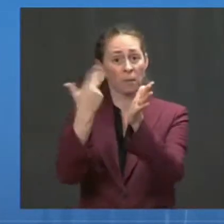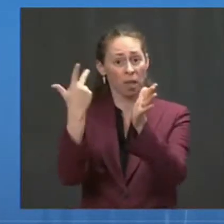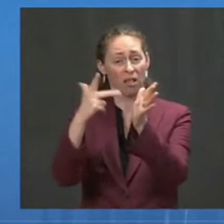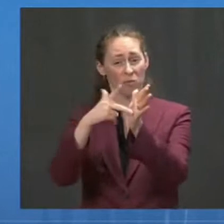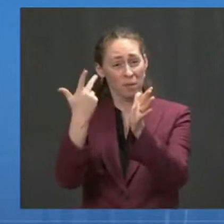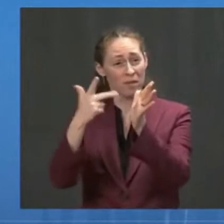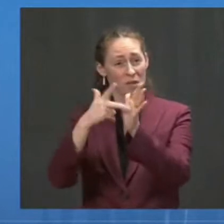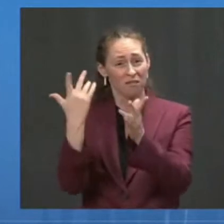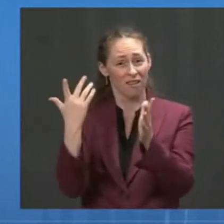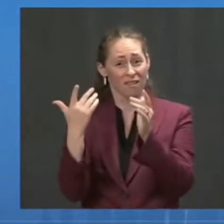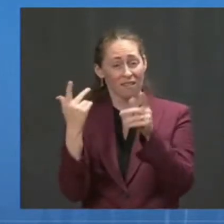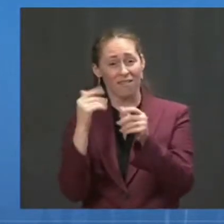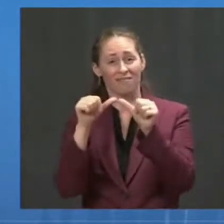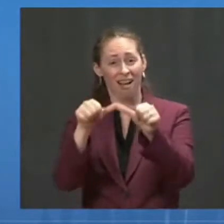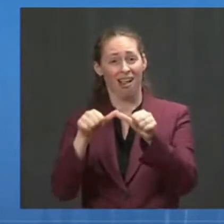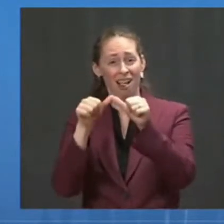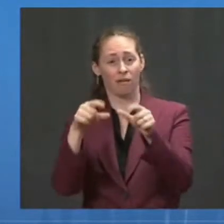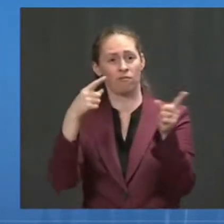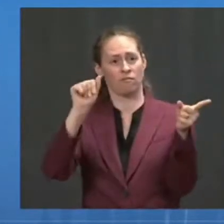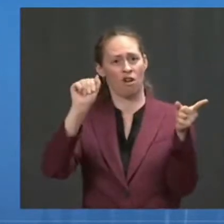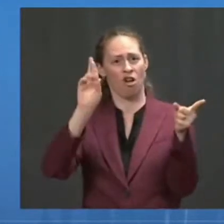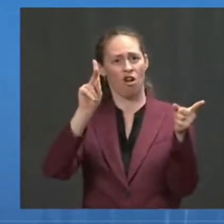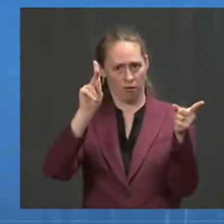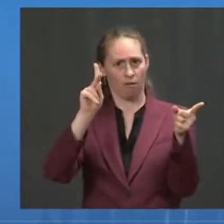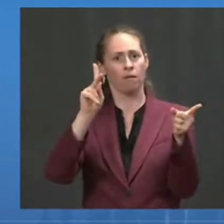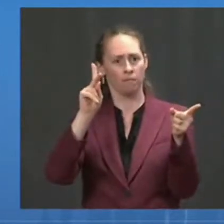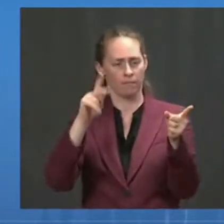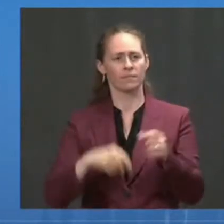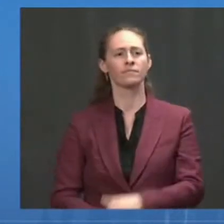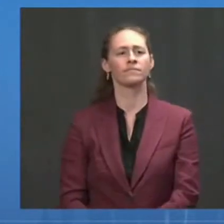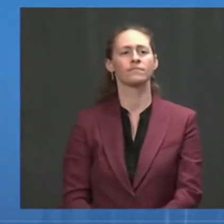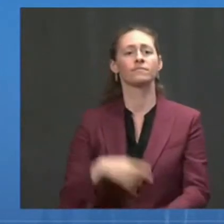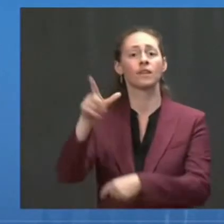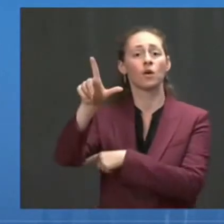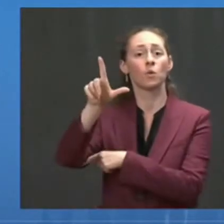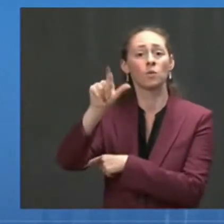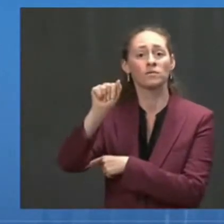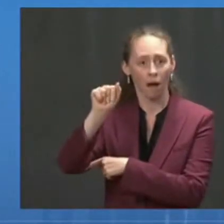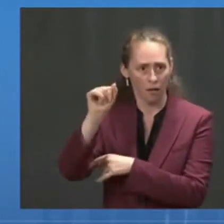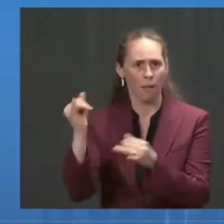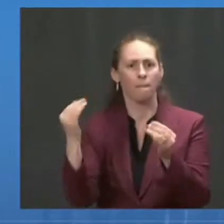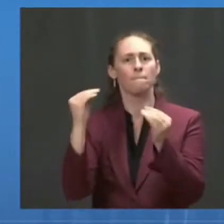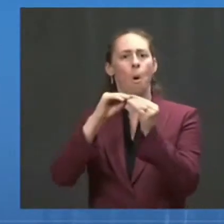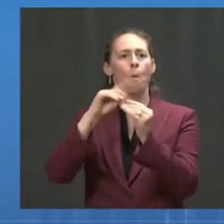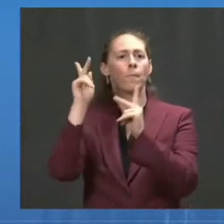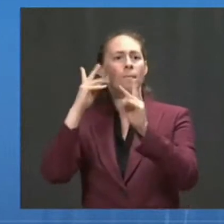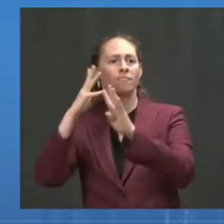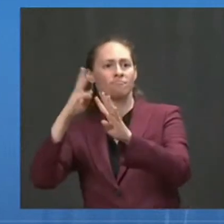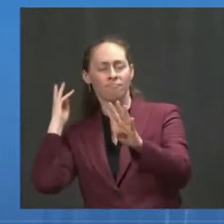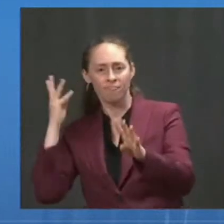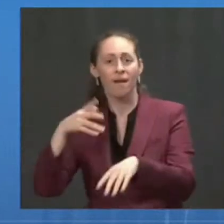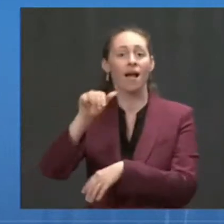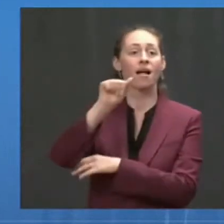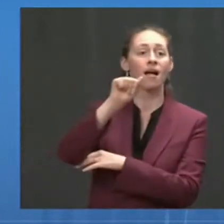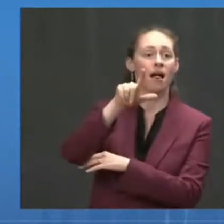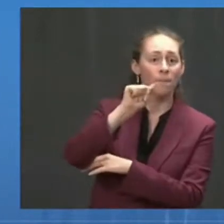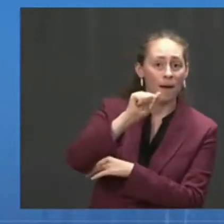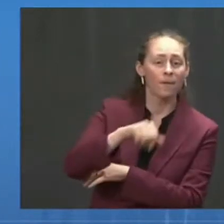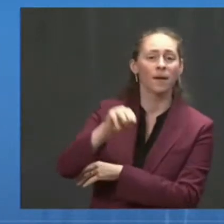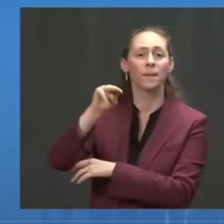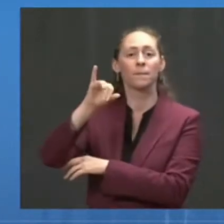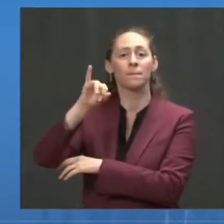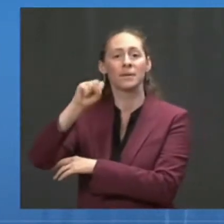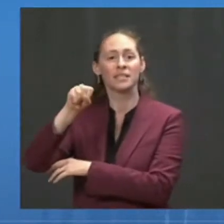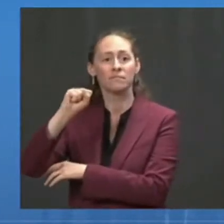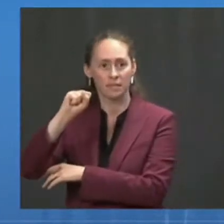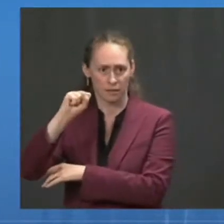quadrupled in Louisiana, Alabama, and Mississippi. So we're getting more shots in arms in the places